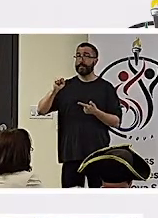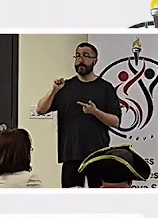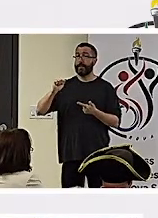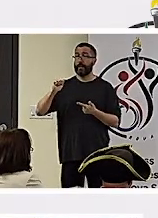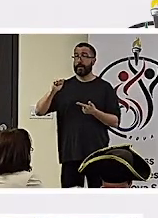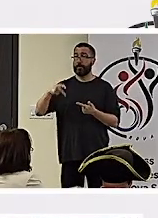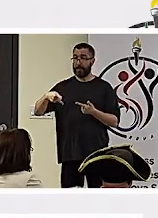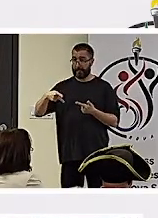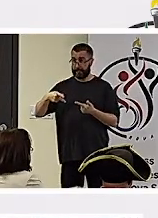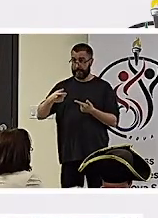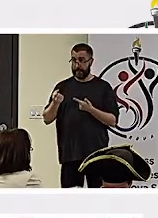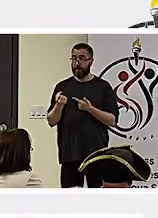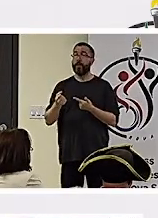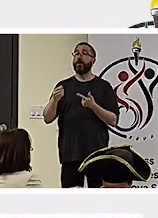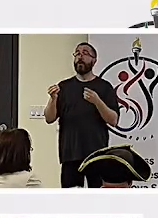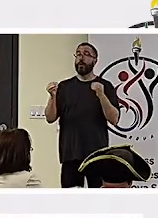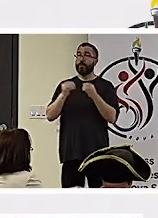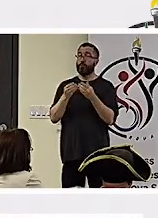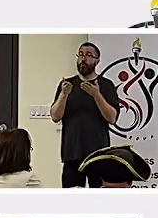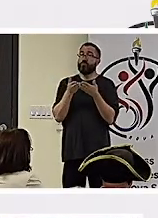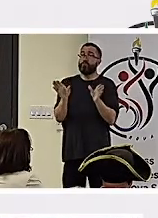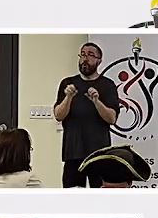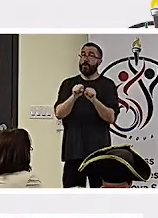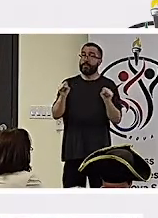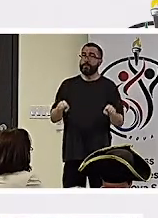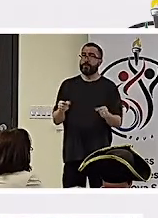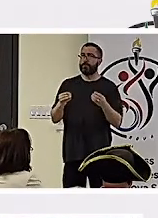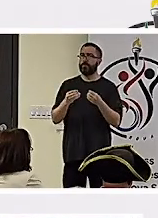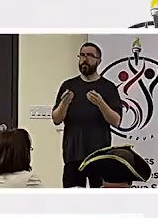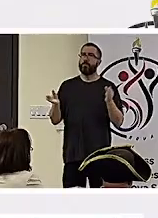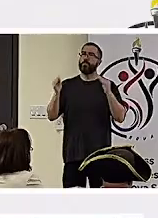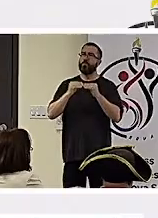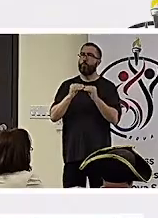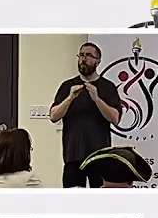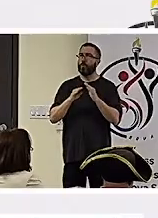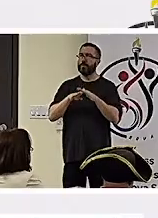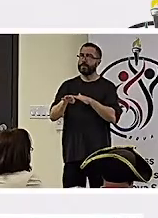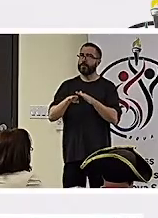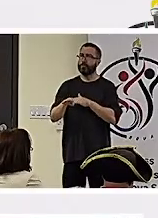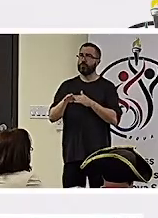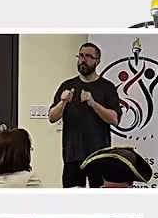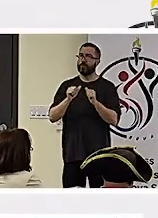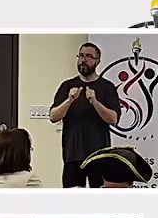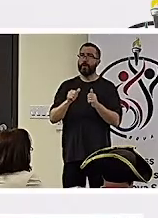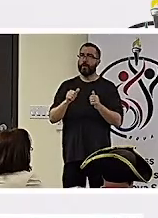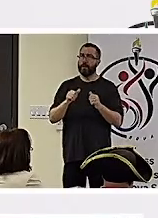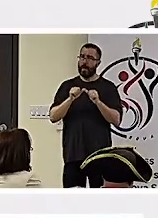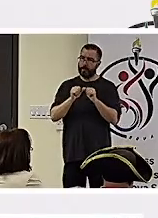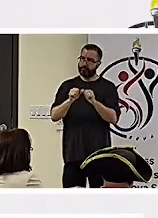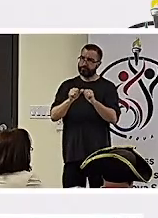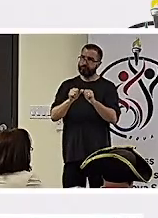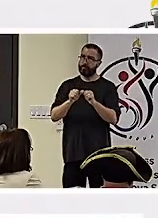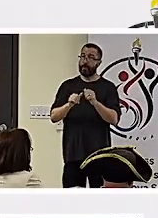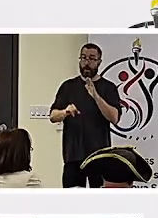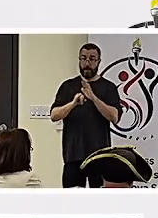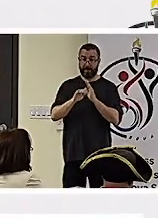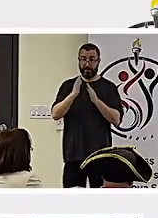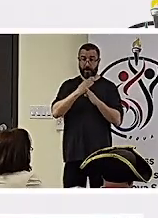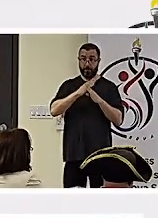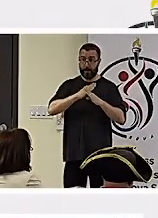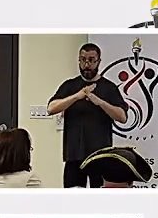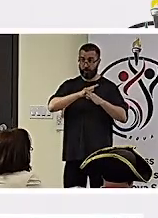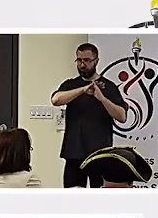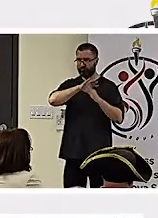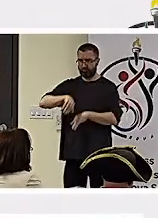in making the broader system more accessible, ensuring ongoing progress and removing barriers. We're